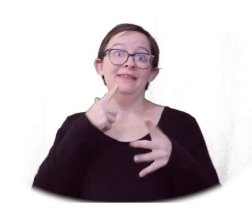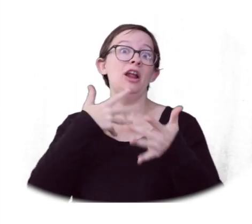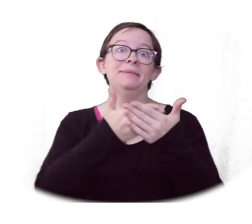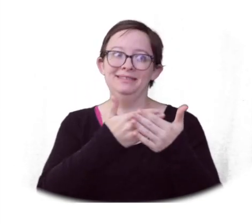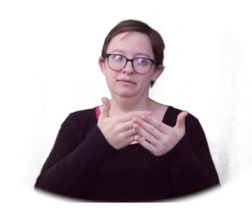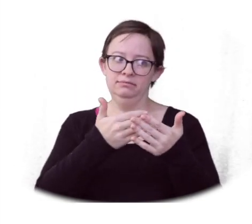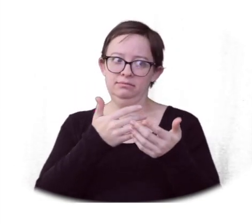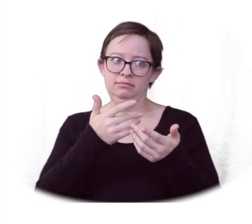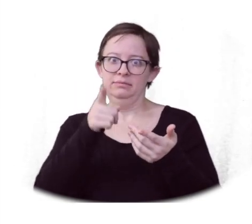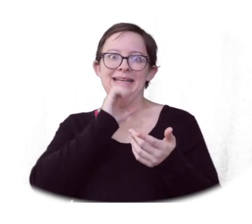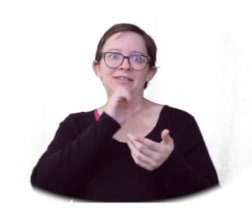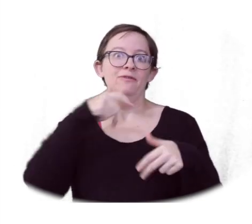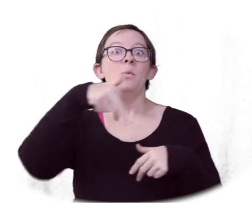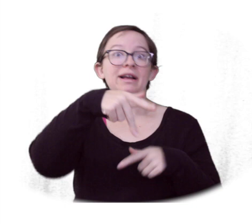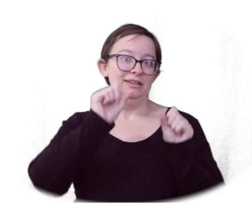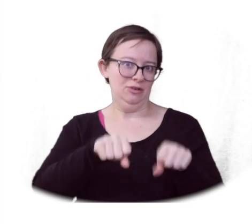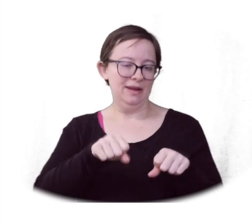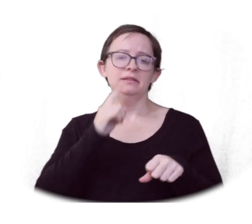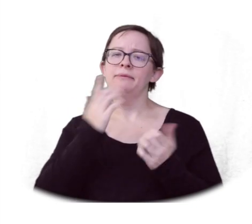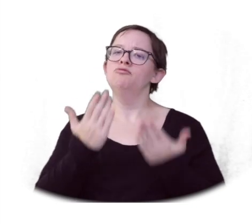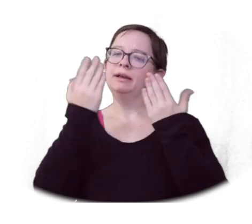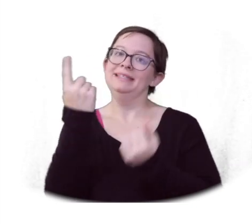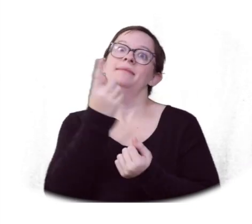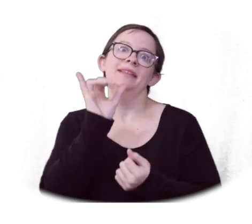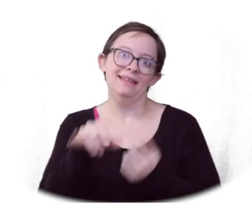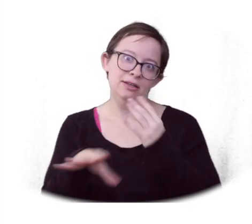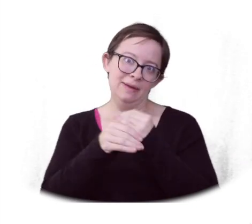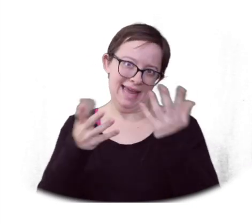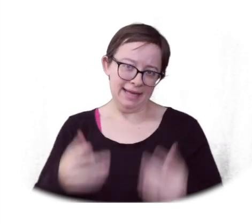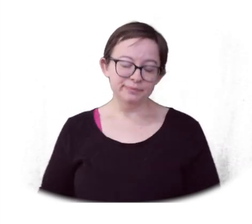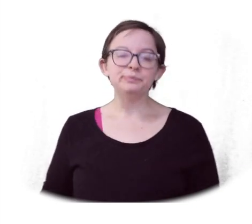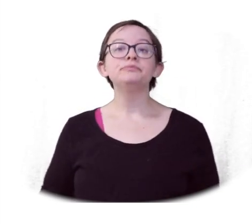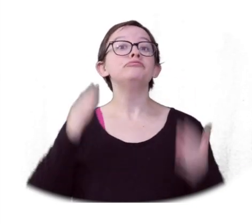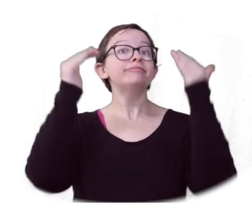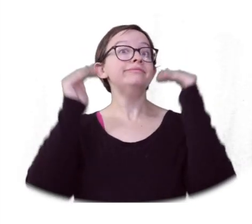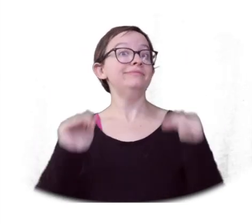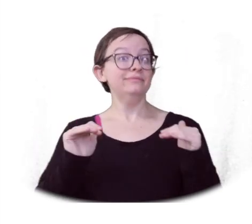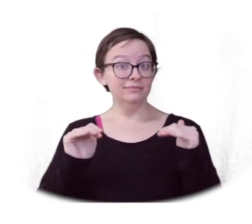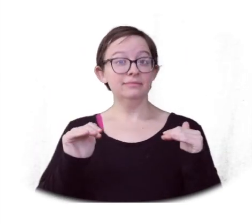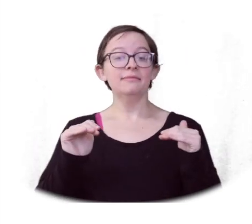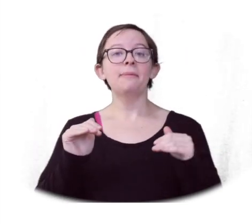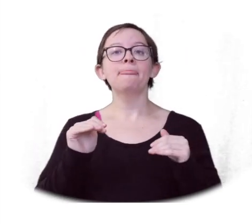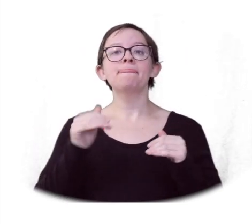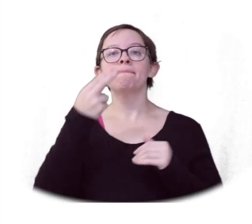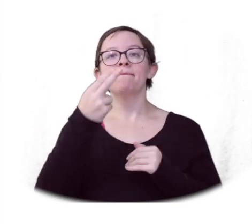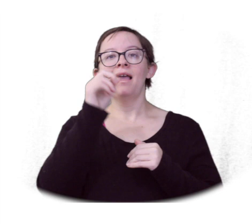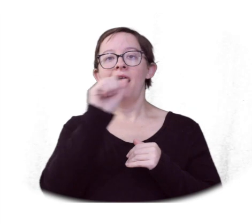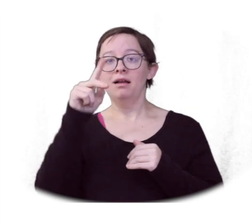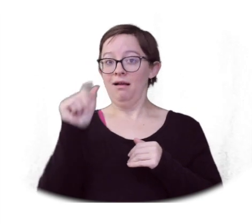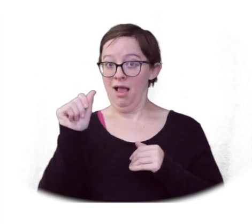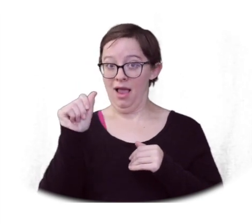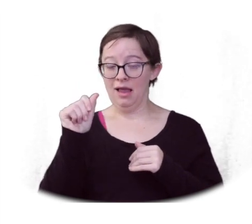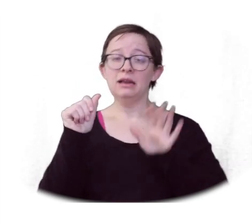sorts of things. And even up until they're walking, you can get them in sleep sacks. So I would definitely recommend putting something like that on there. Next is